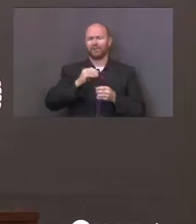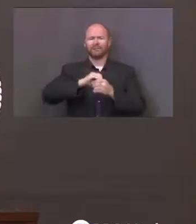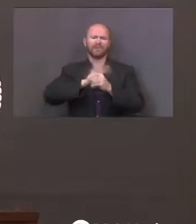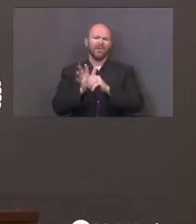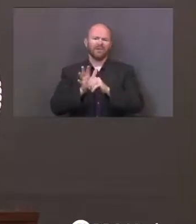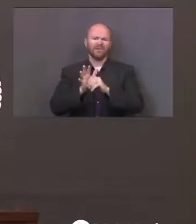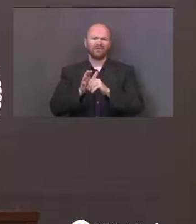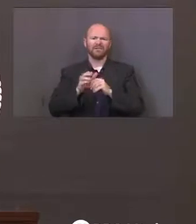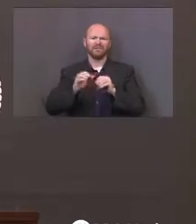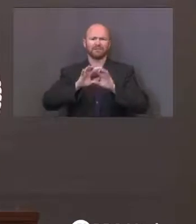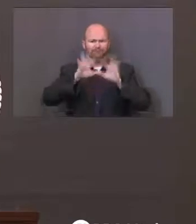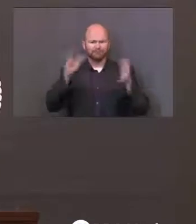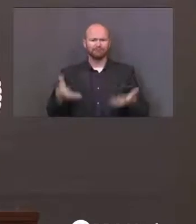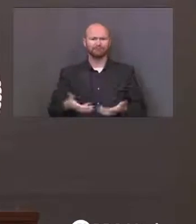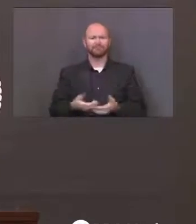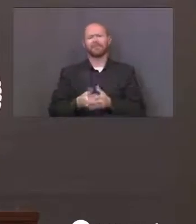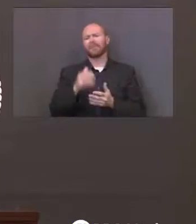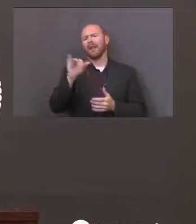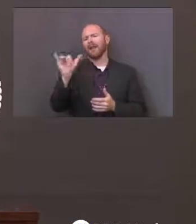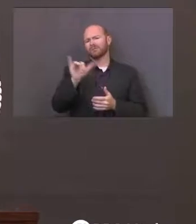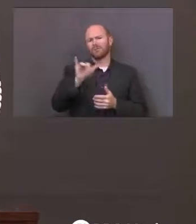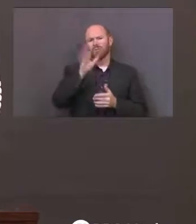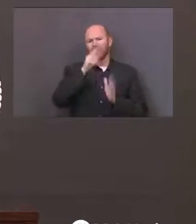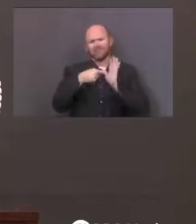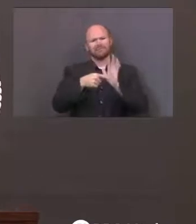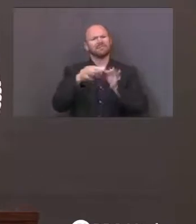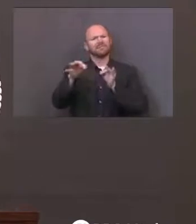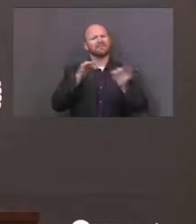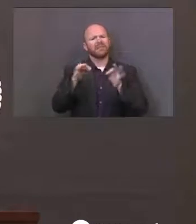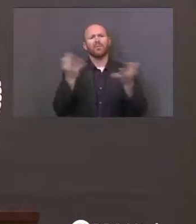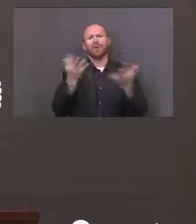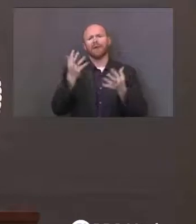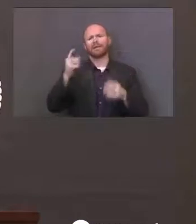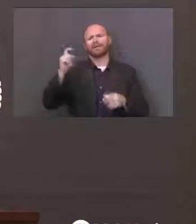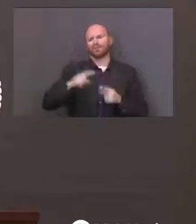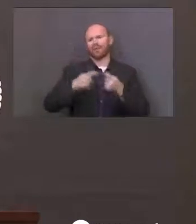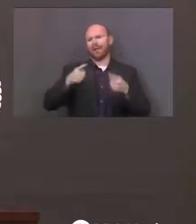as well as determine what interventions need to happen. Thank you.